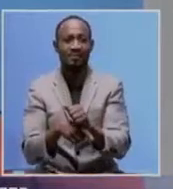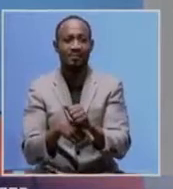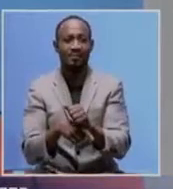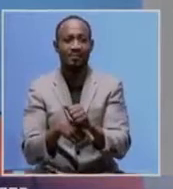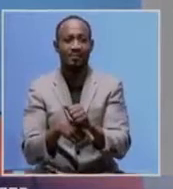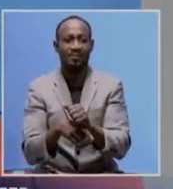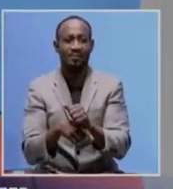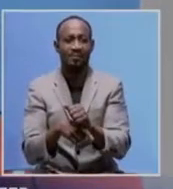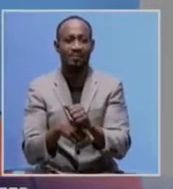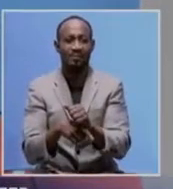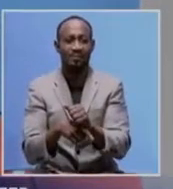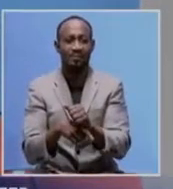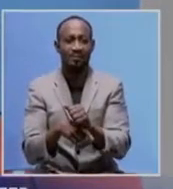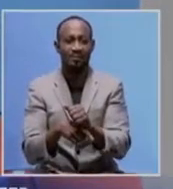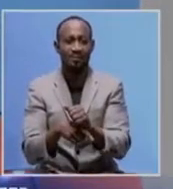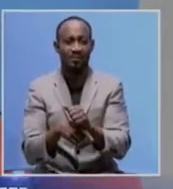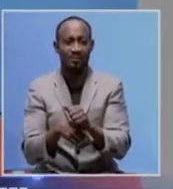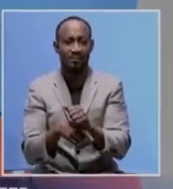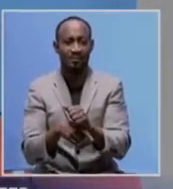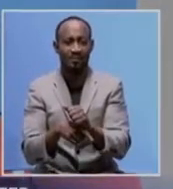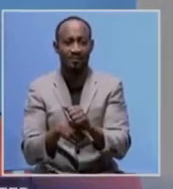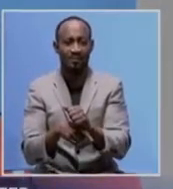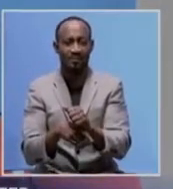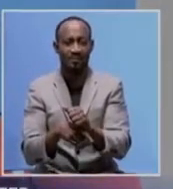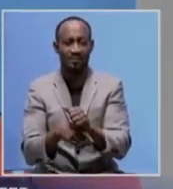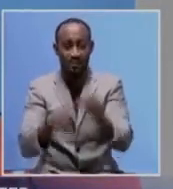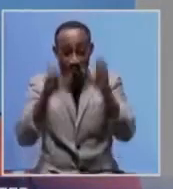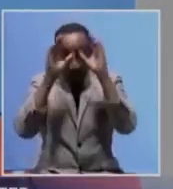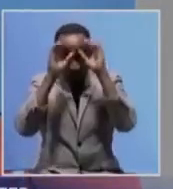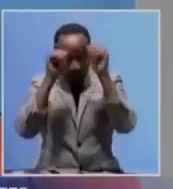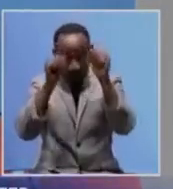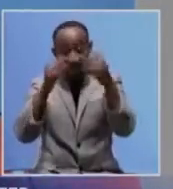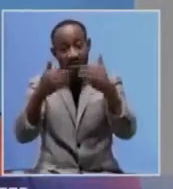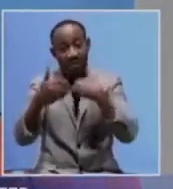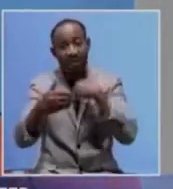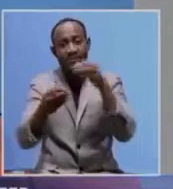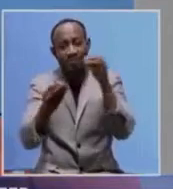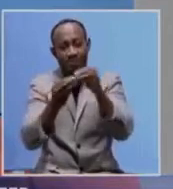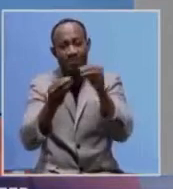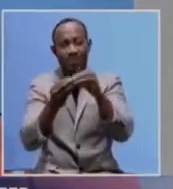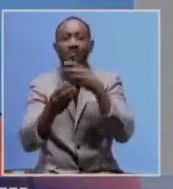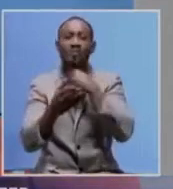And His Excellency the President showed so much interest for the youths of Zambia.